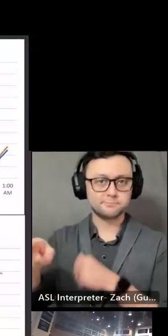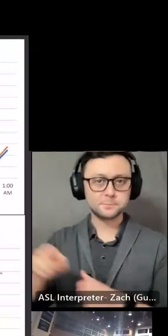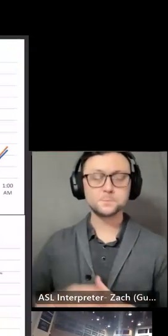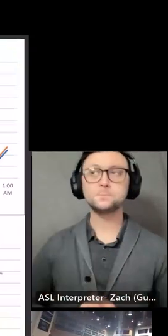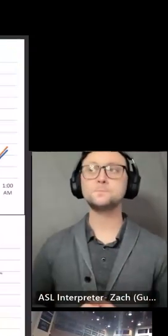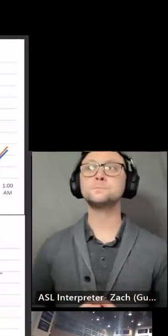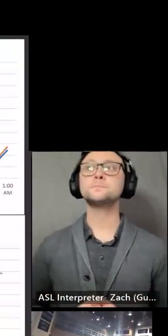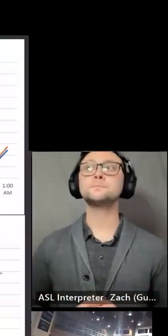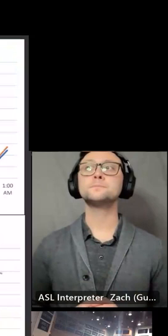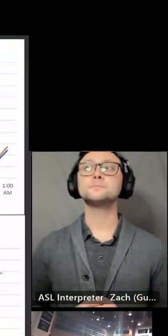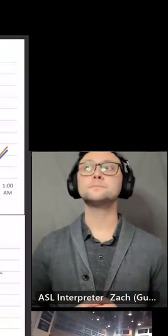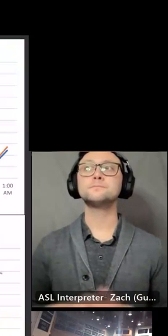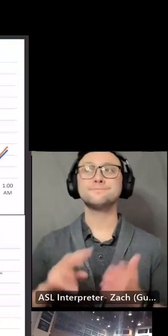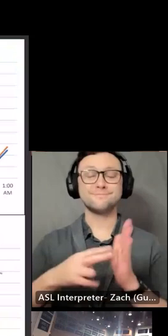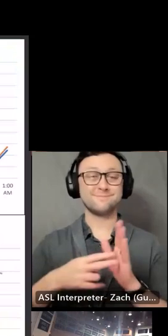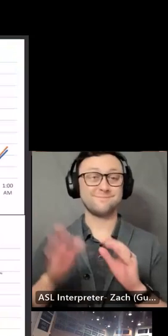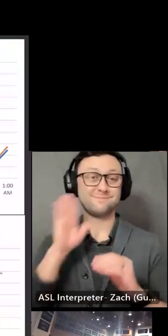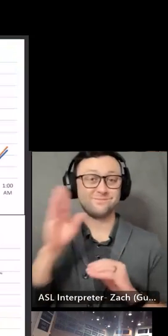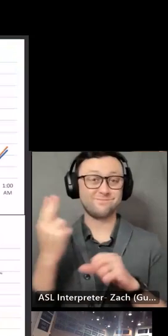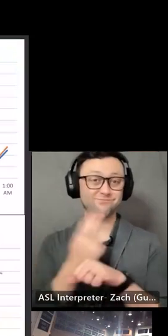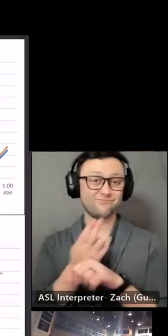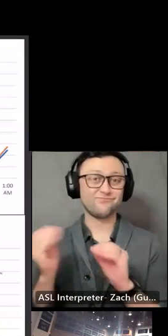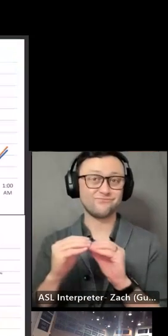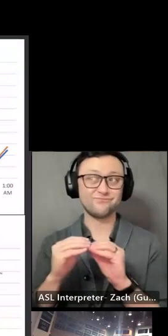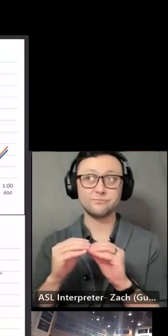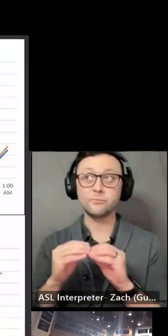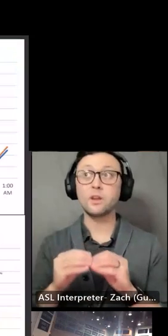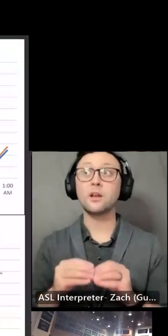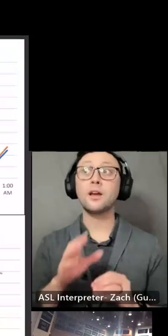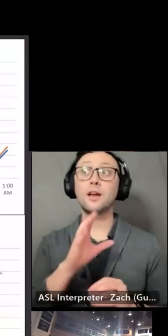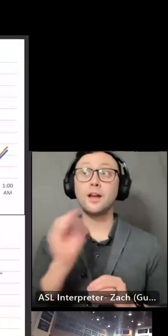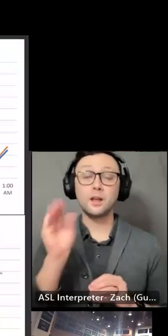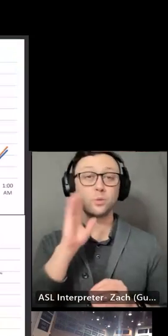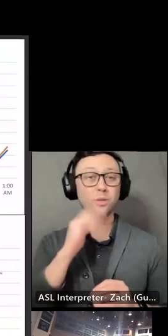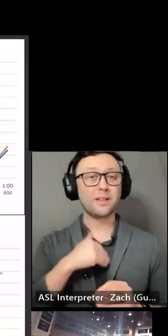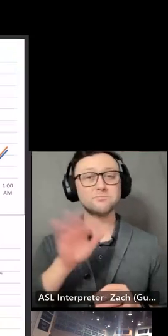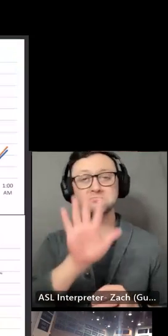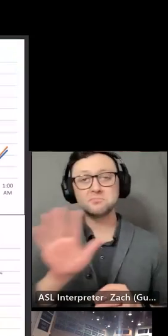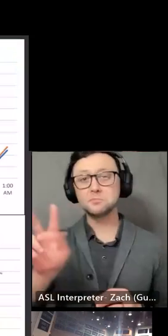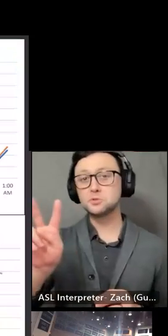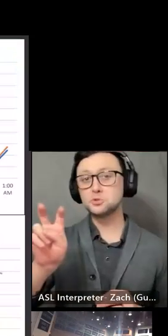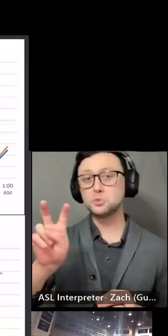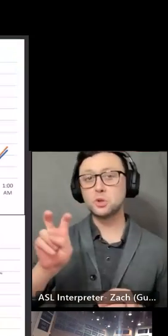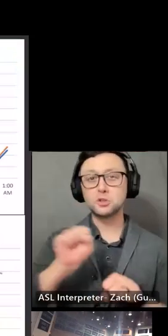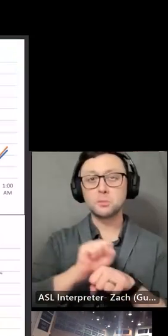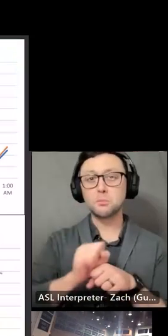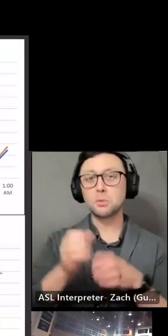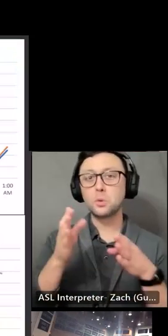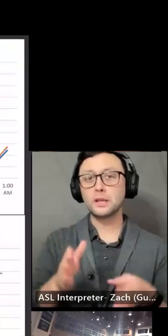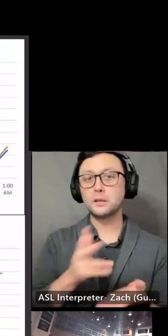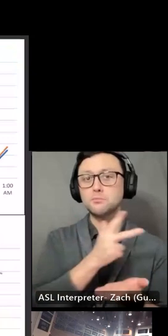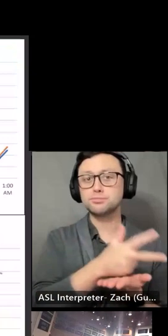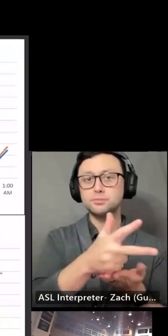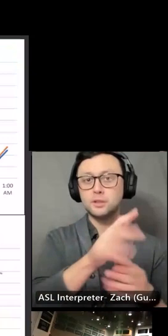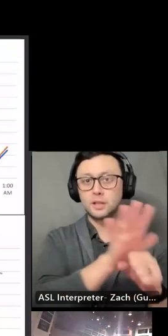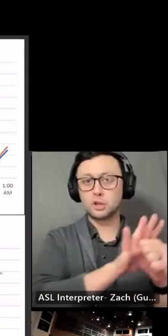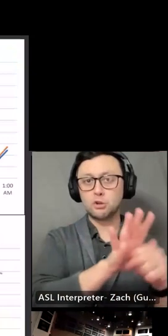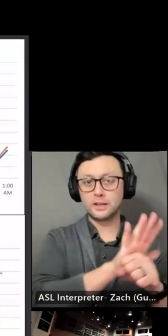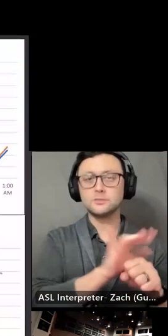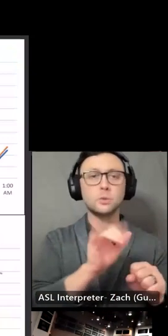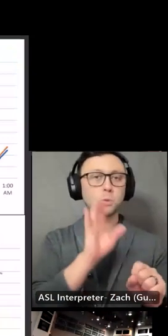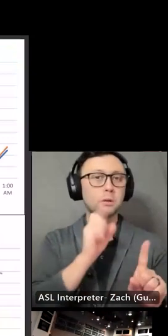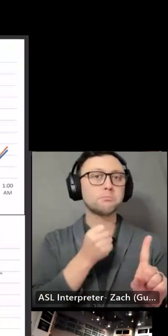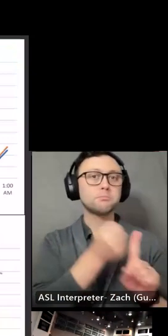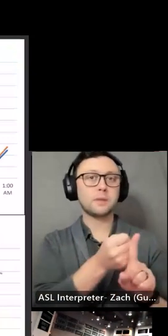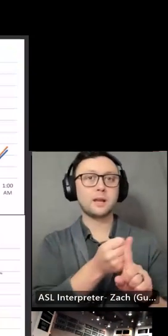are including about, you know, 200 employee parking spaces. Our employees come over a range of hours, so it's not